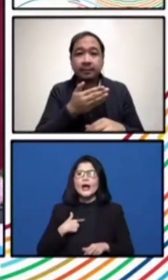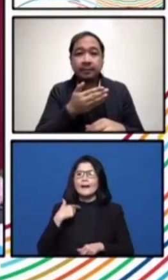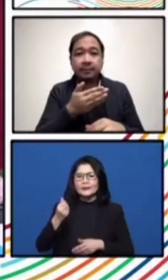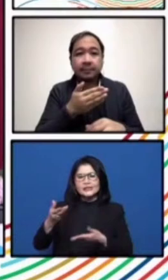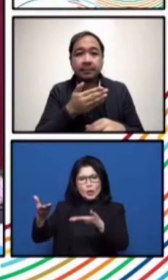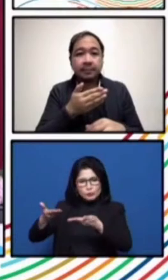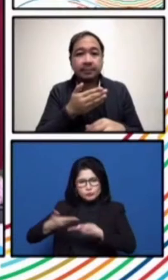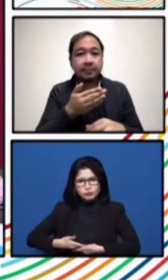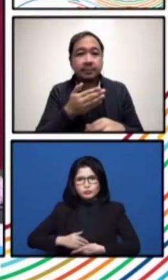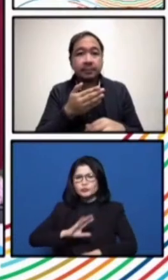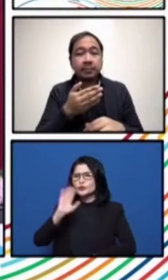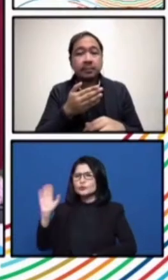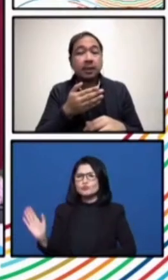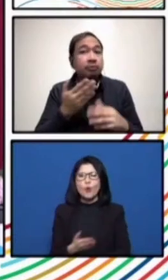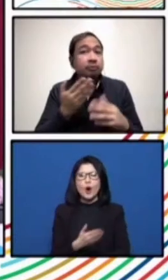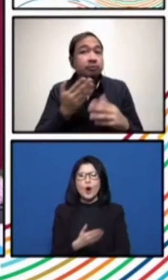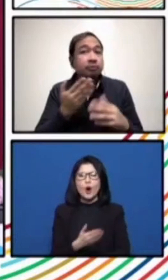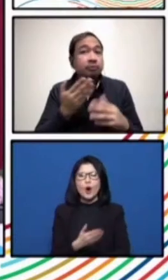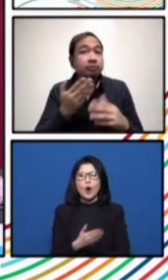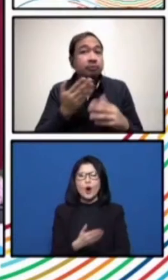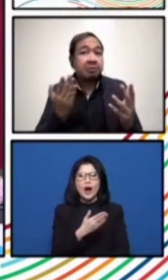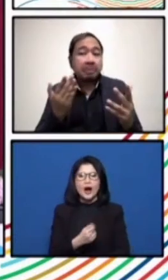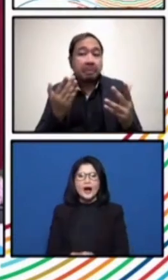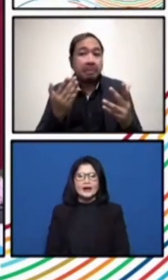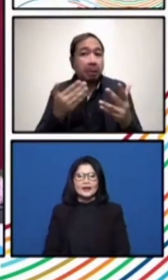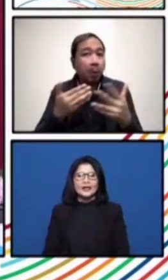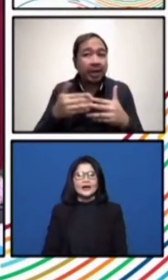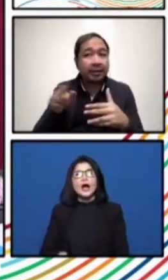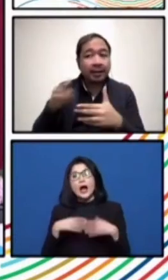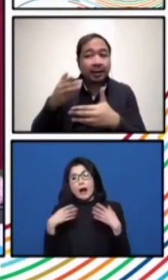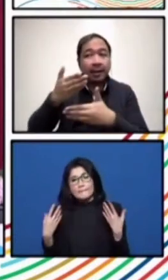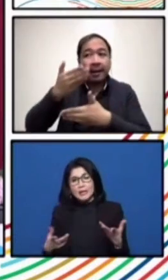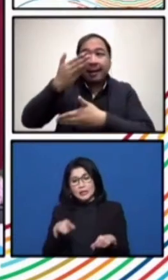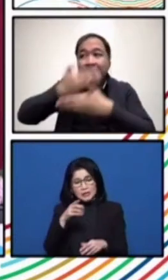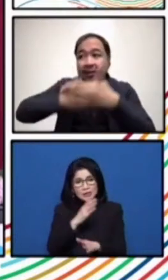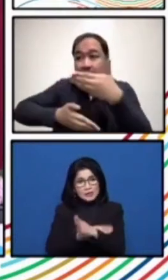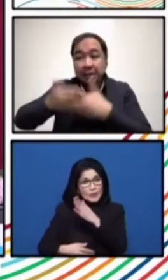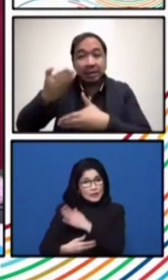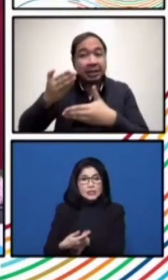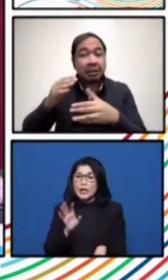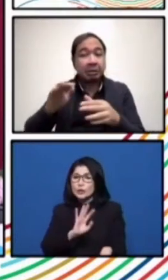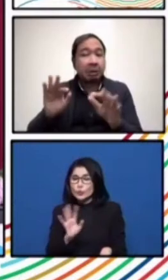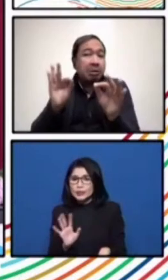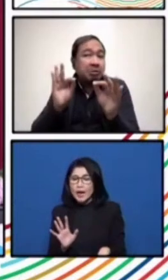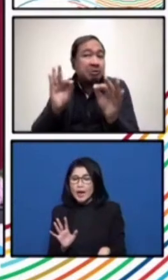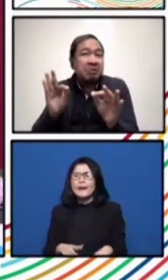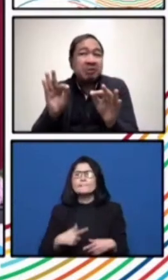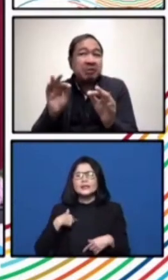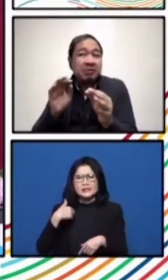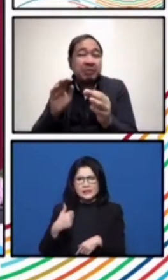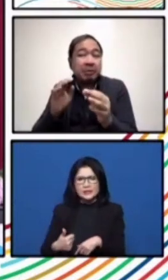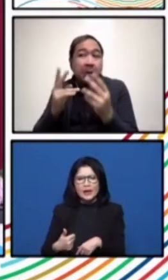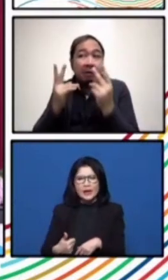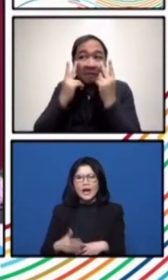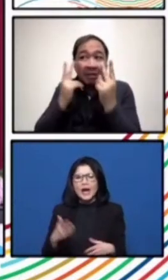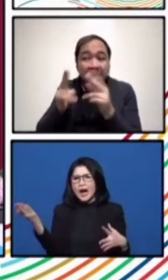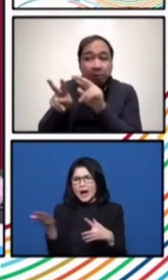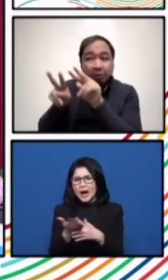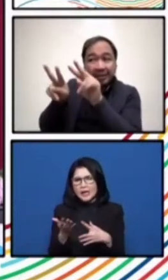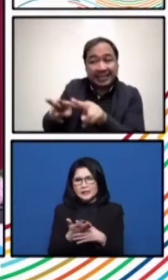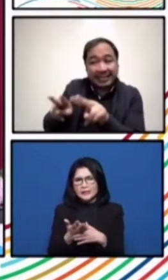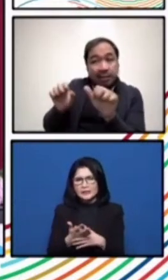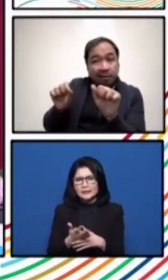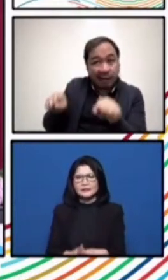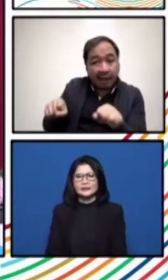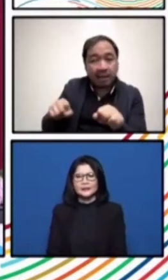whether the disability that are visible or not visible so we